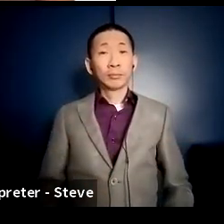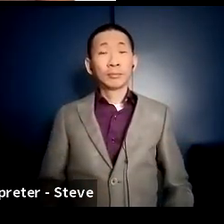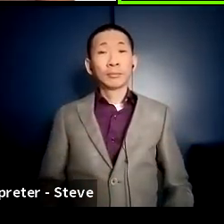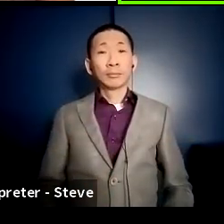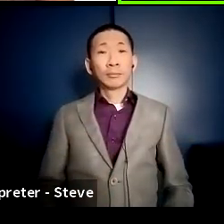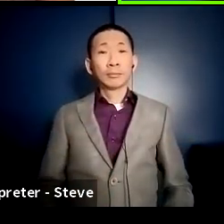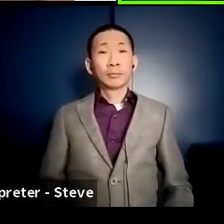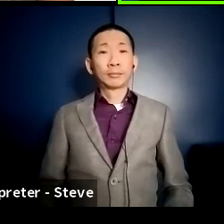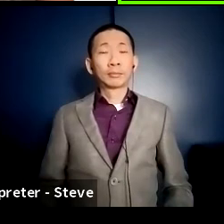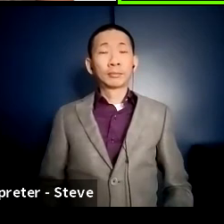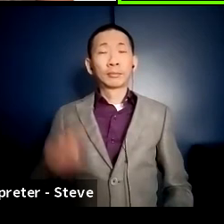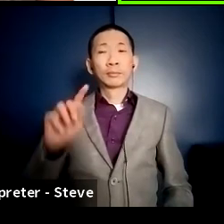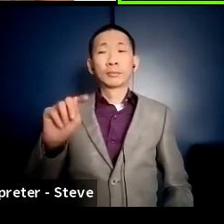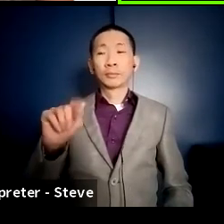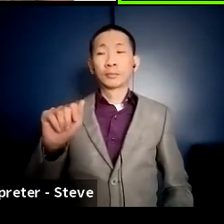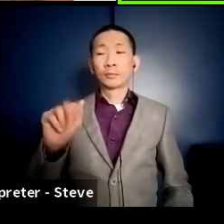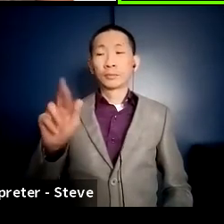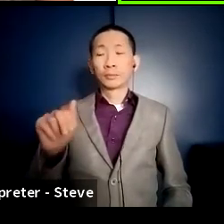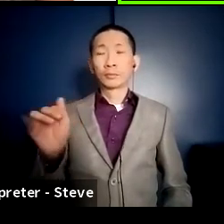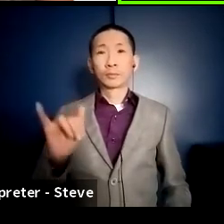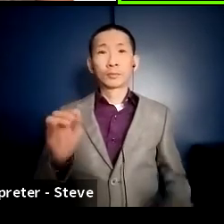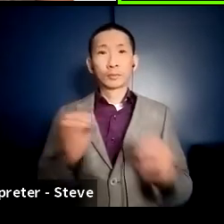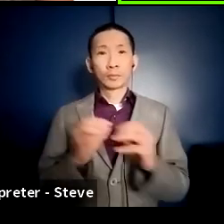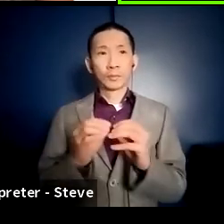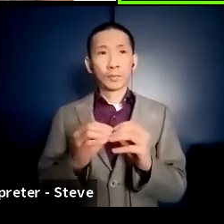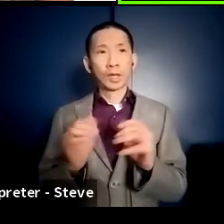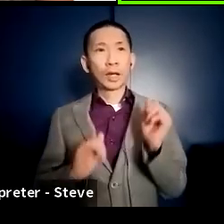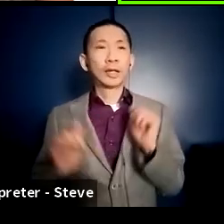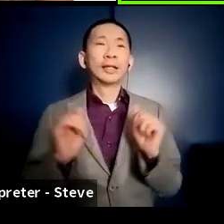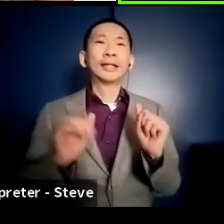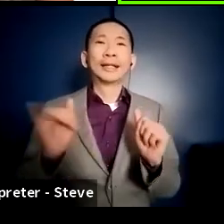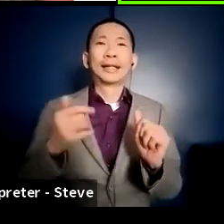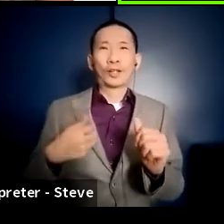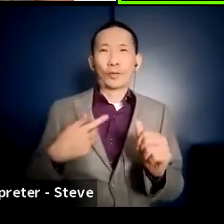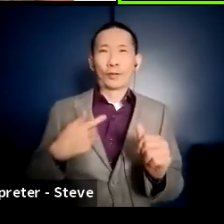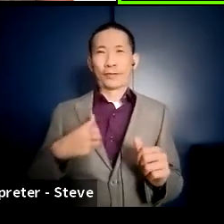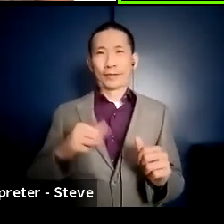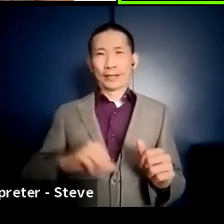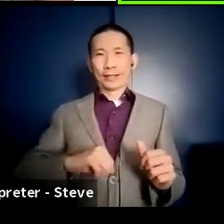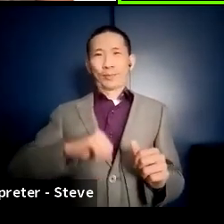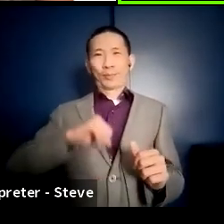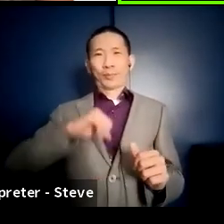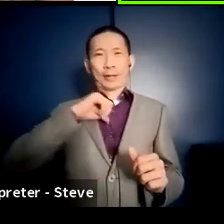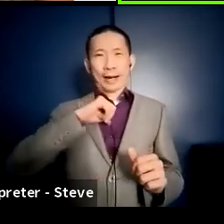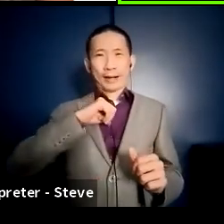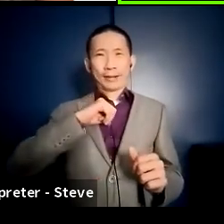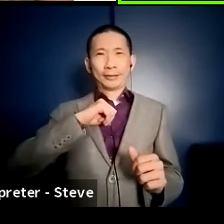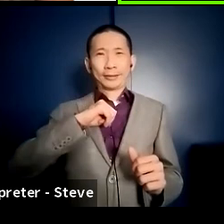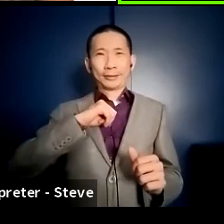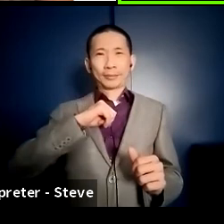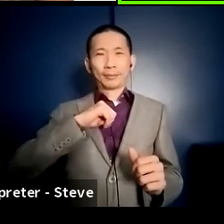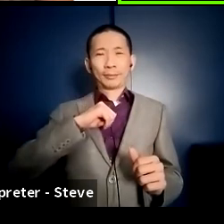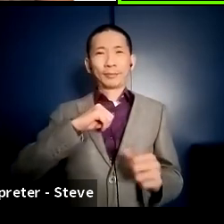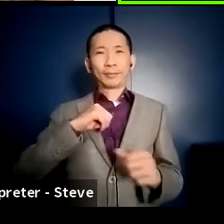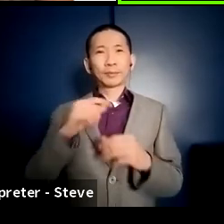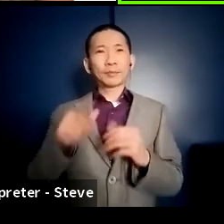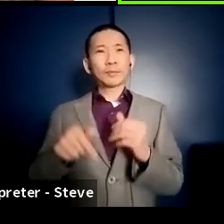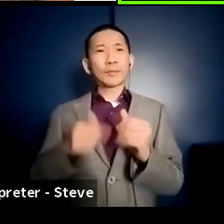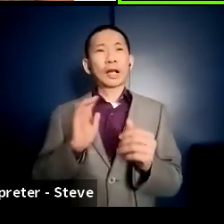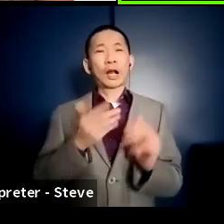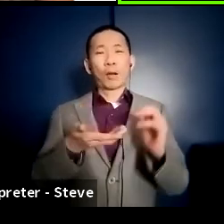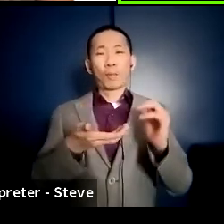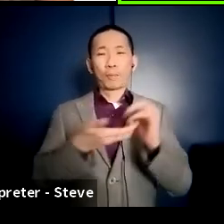I mean, and also furthermore too, theaters, like we pride ourselves on our